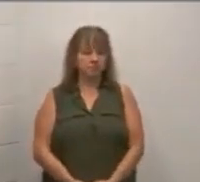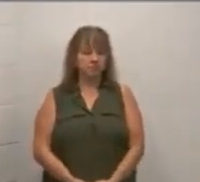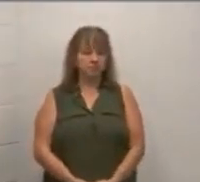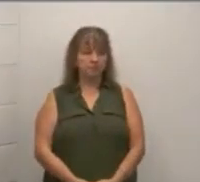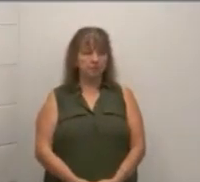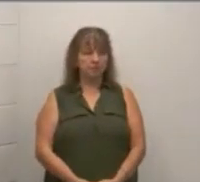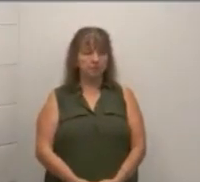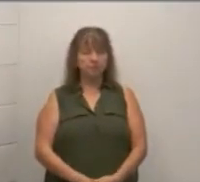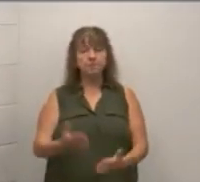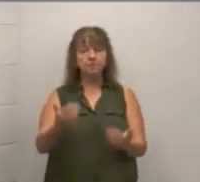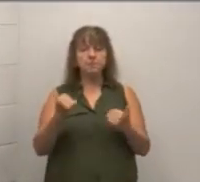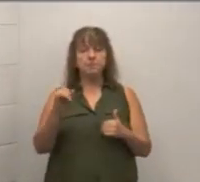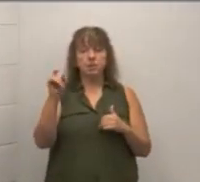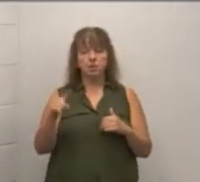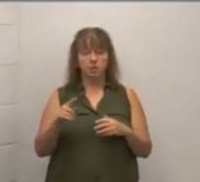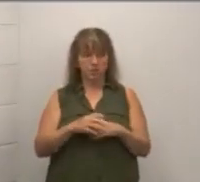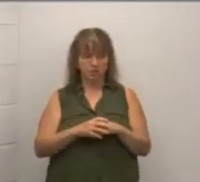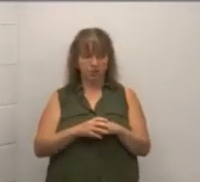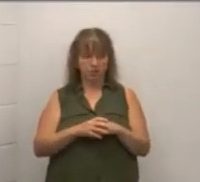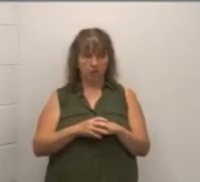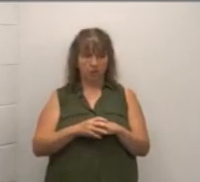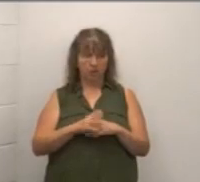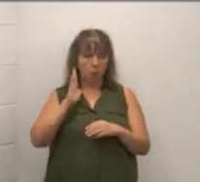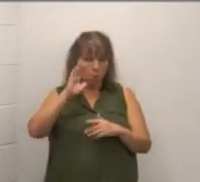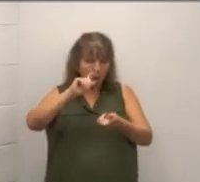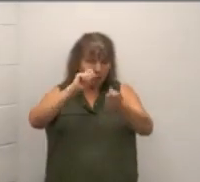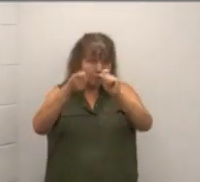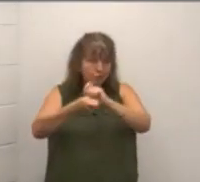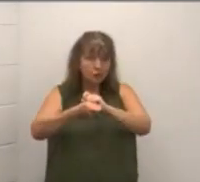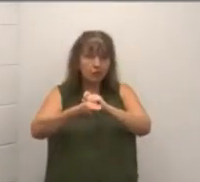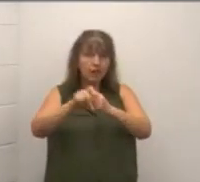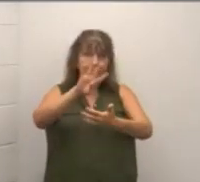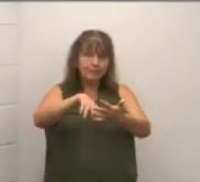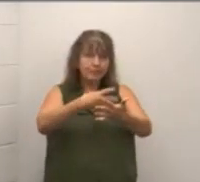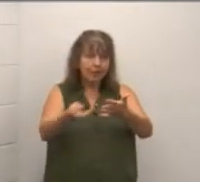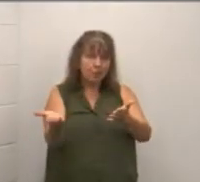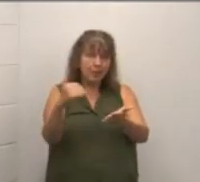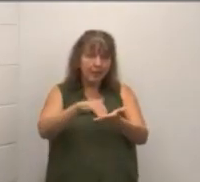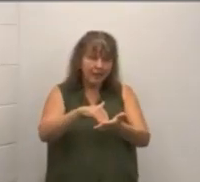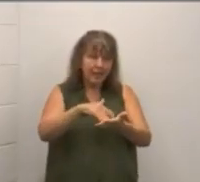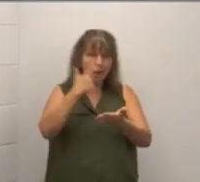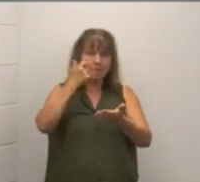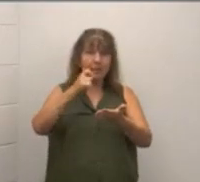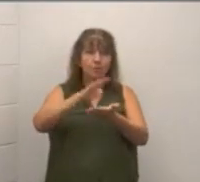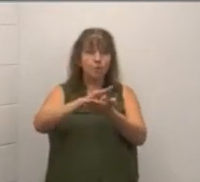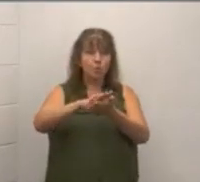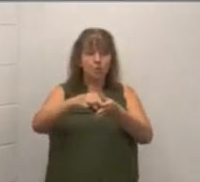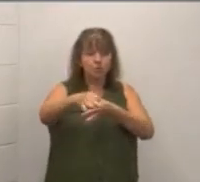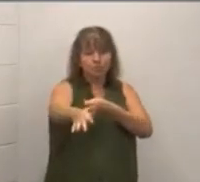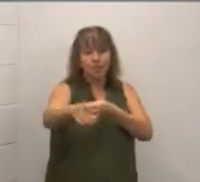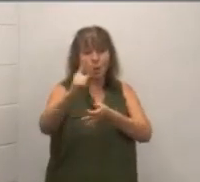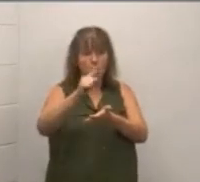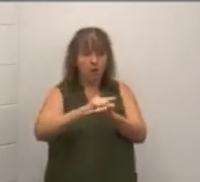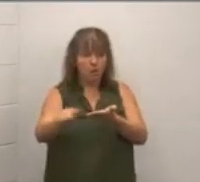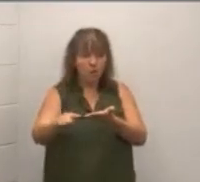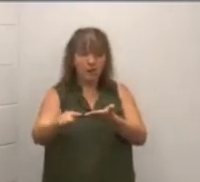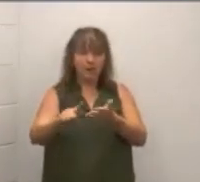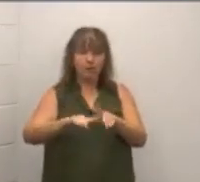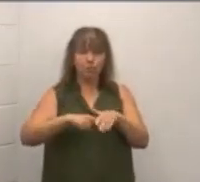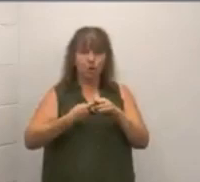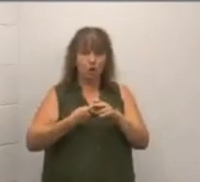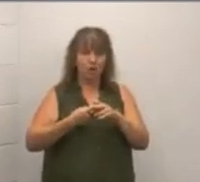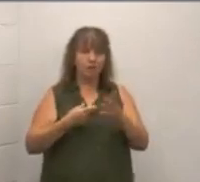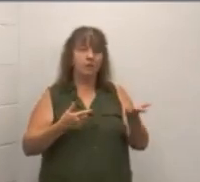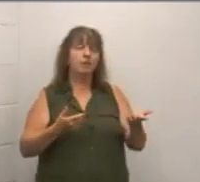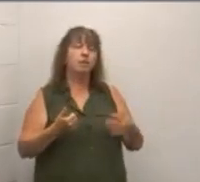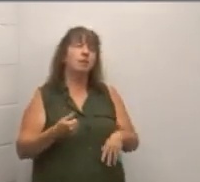Will there be additional changes to the school calendar as a result of the 1 week delay or otherwise? As far as a